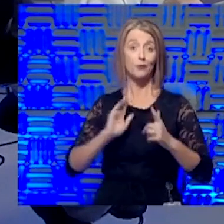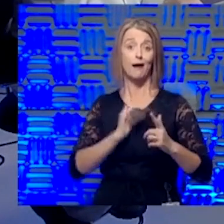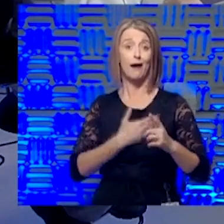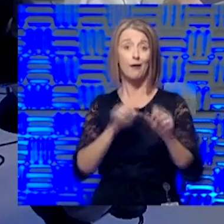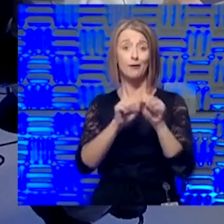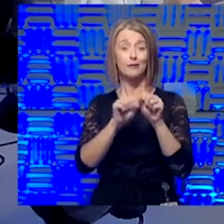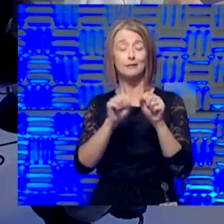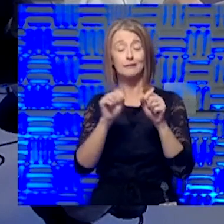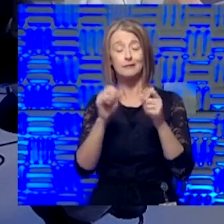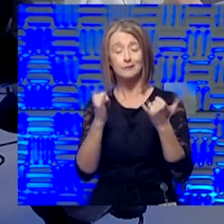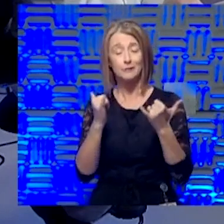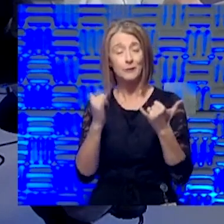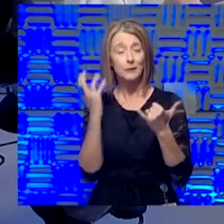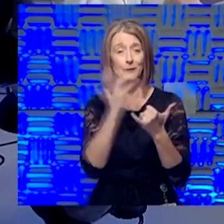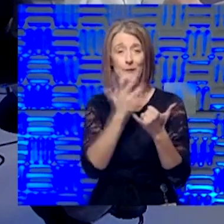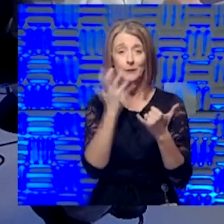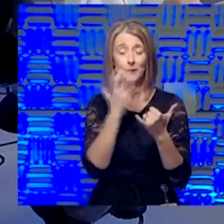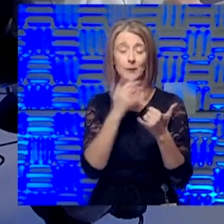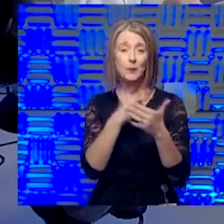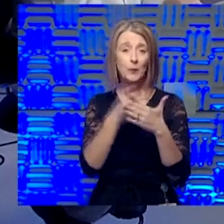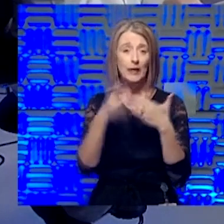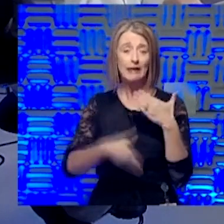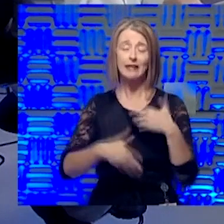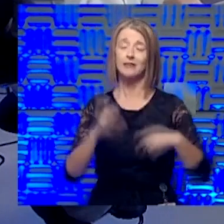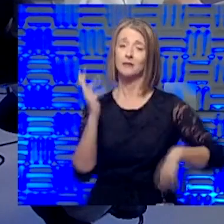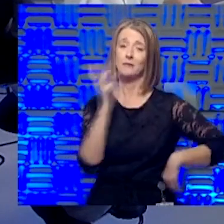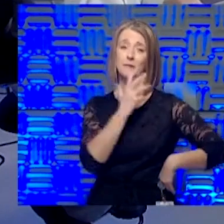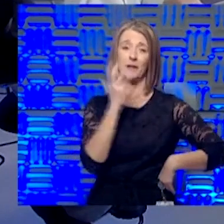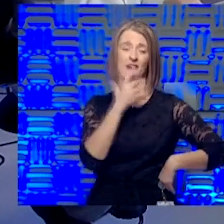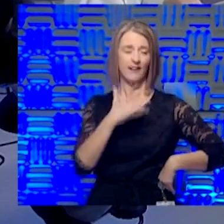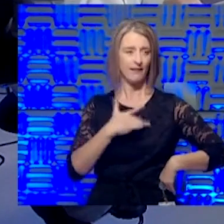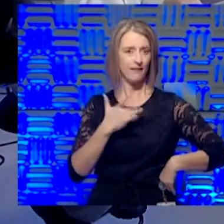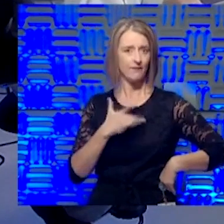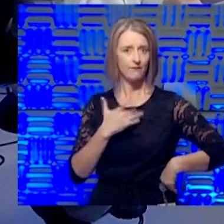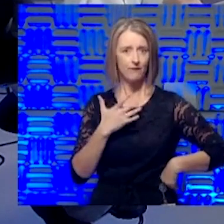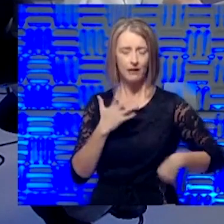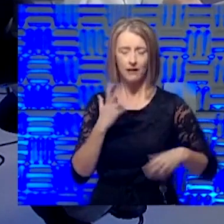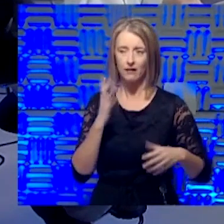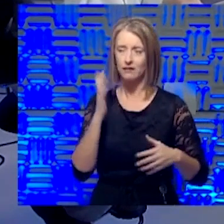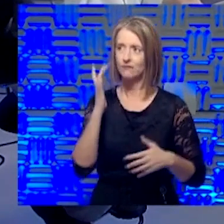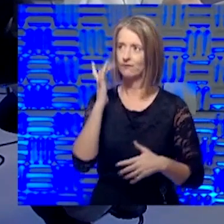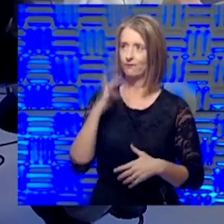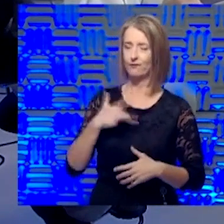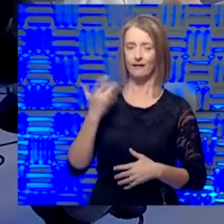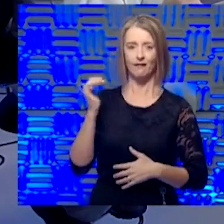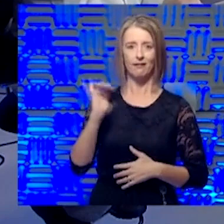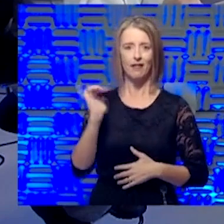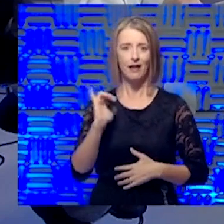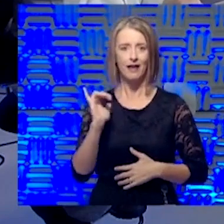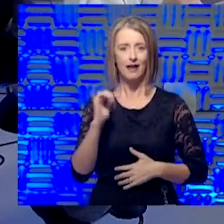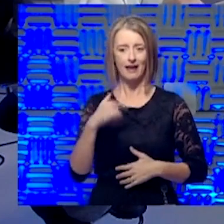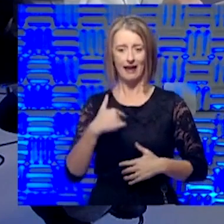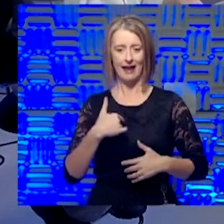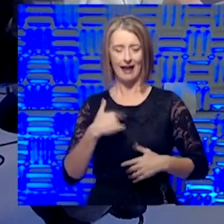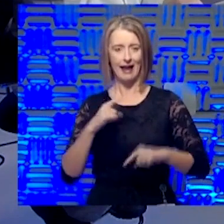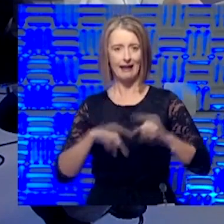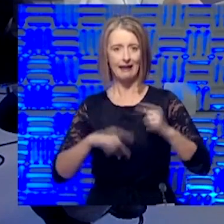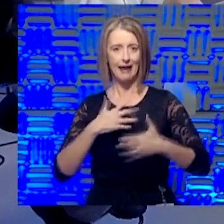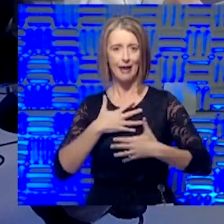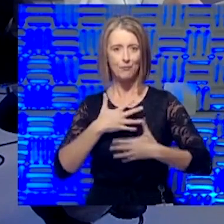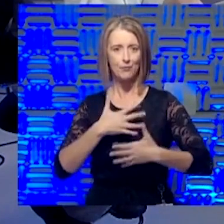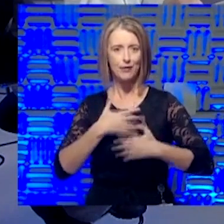What a weekend, right? What a weekend. And it just feels so hauntingly similar to hear the words, "I can't breathe,"